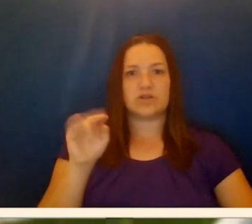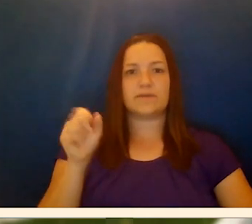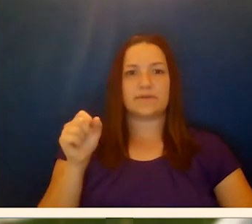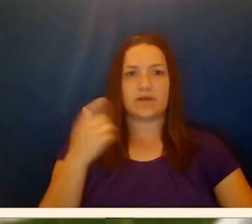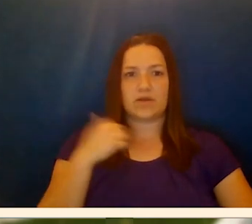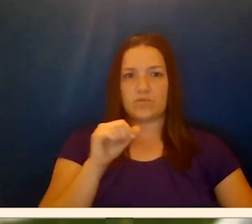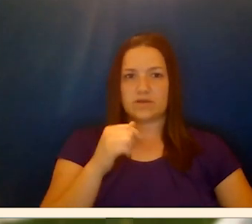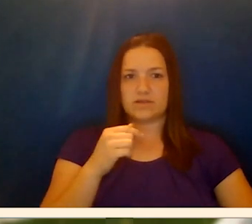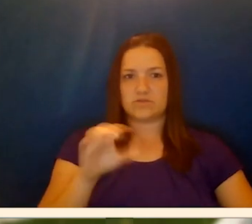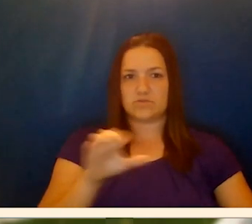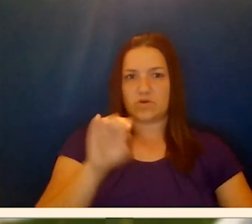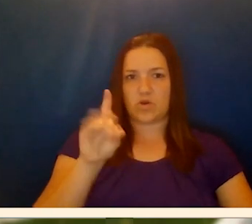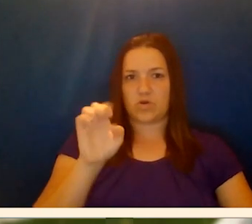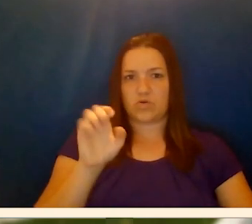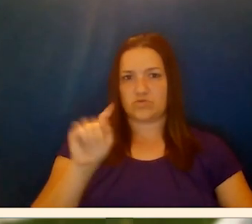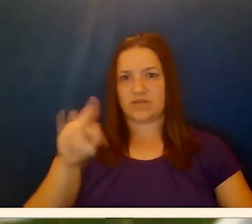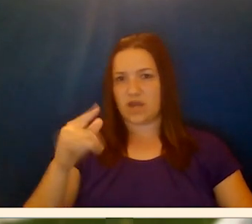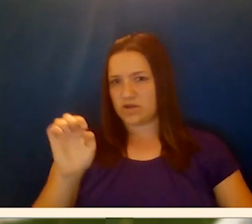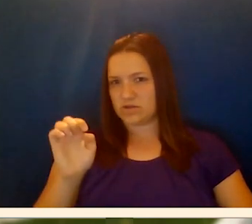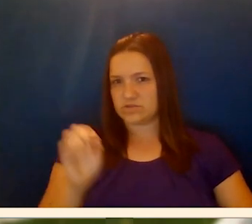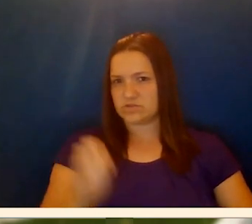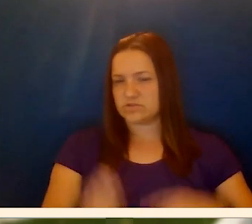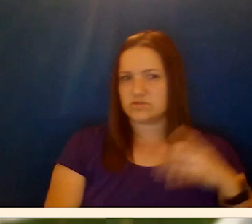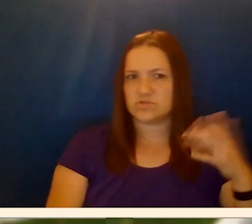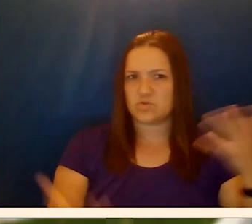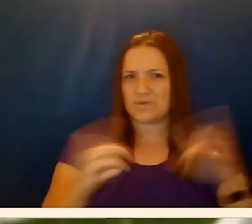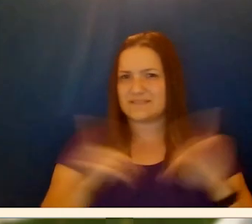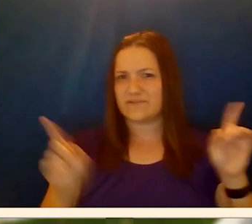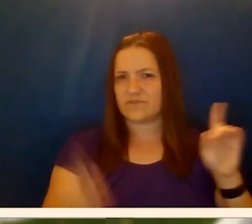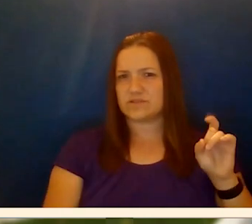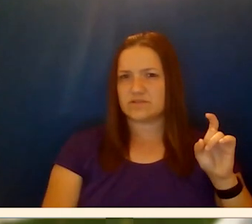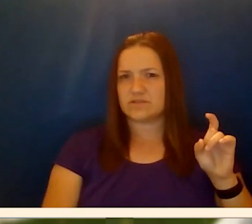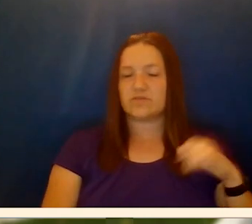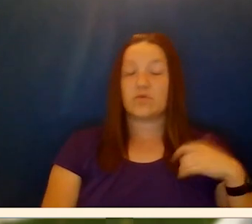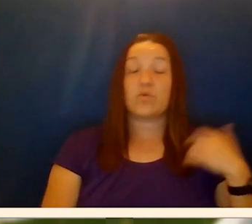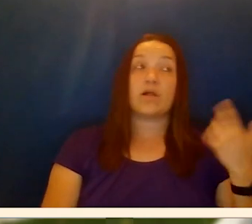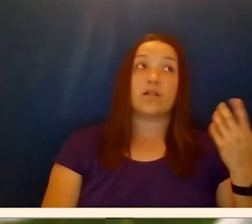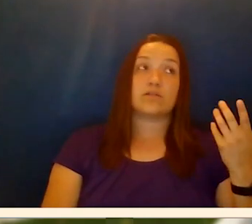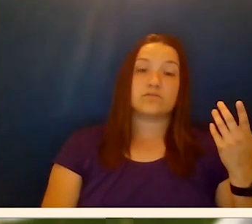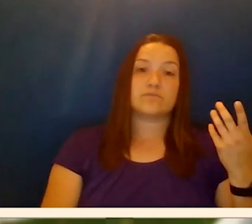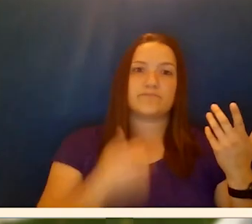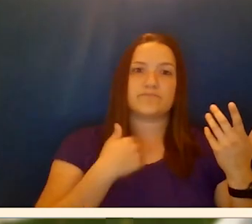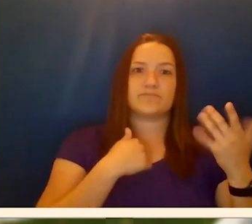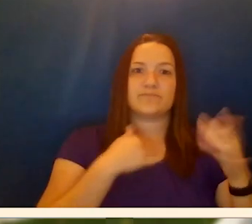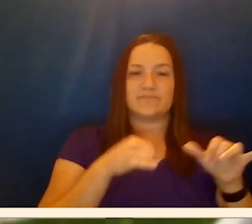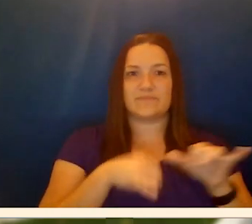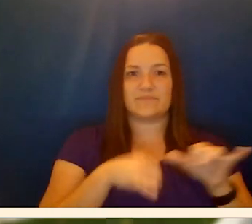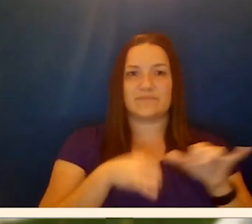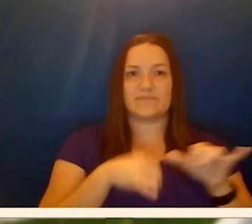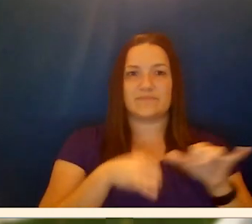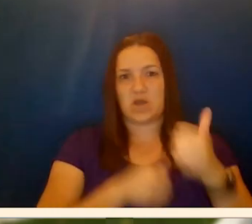didn't call a code triage at that time. So what's the difference? Well, for one thing, we were still